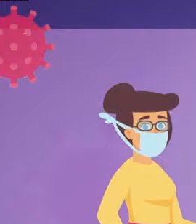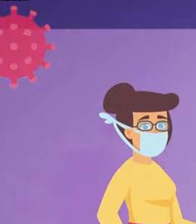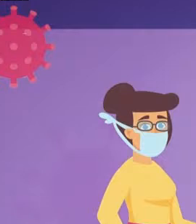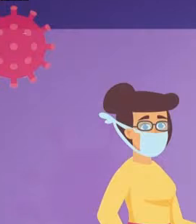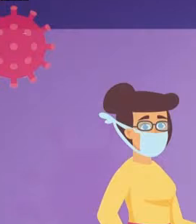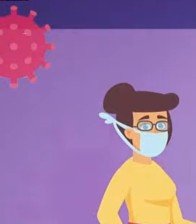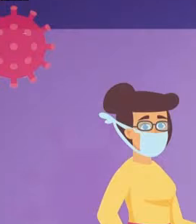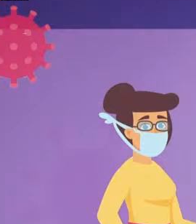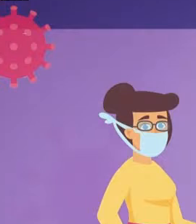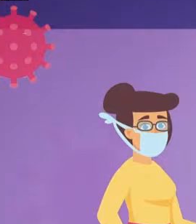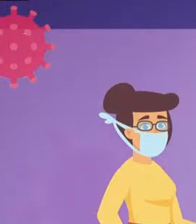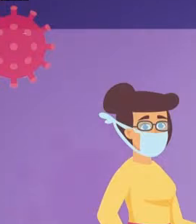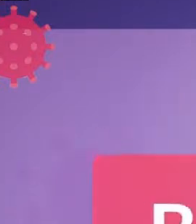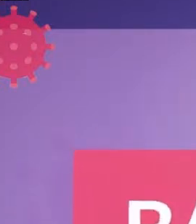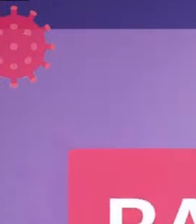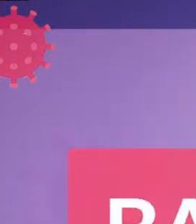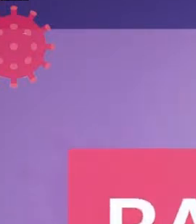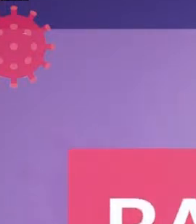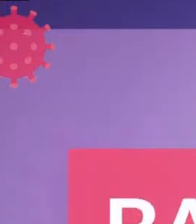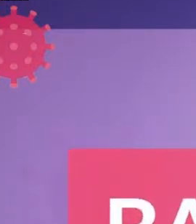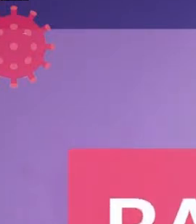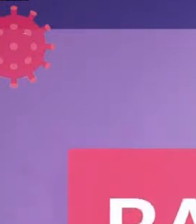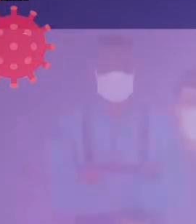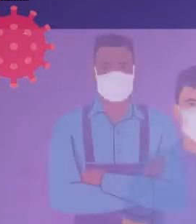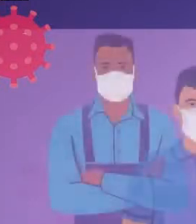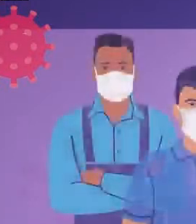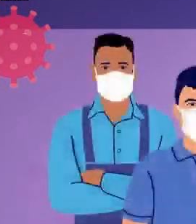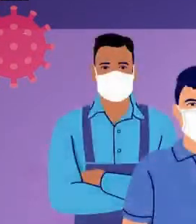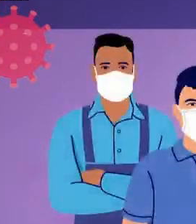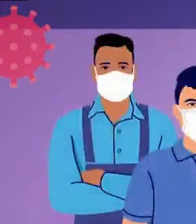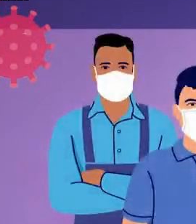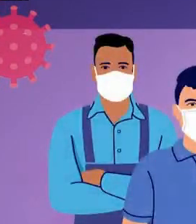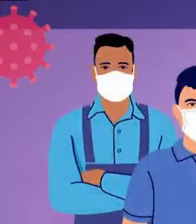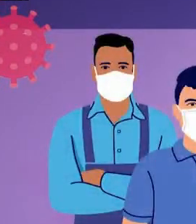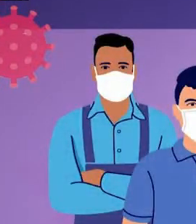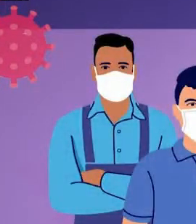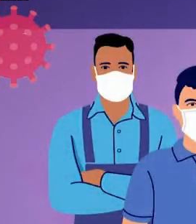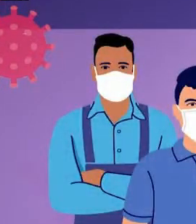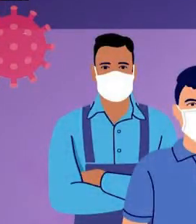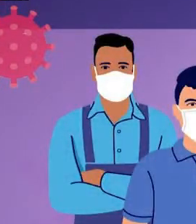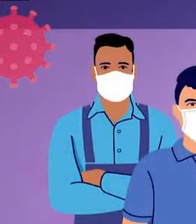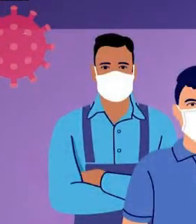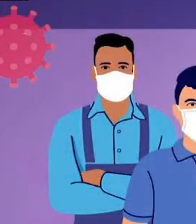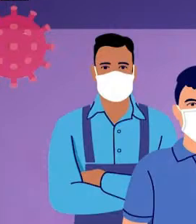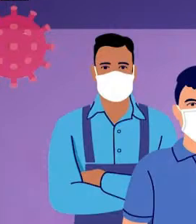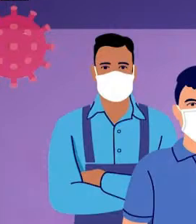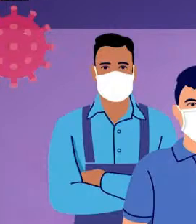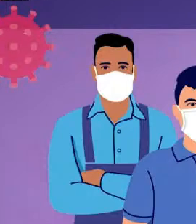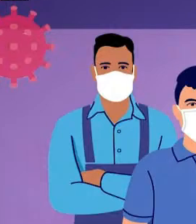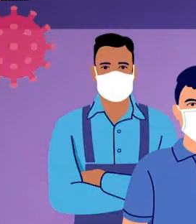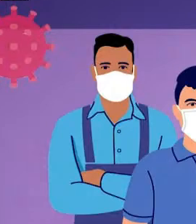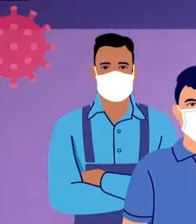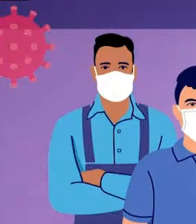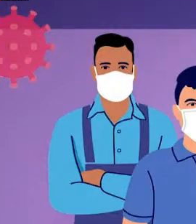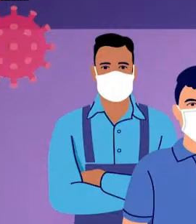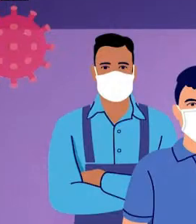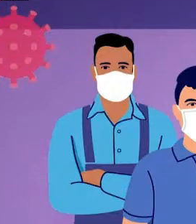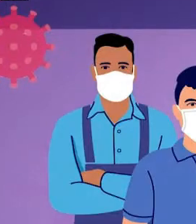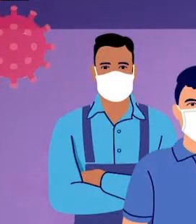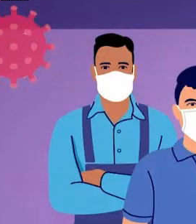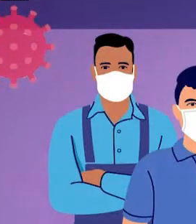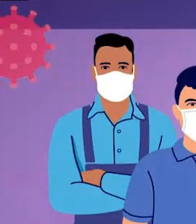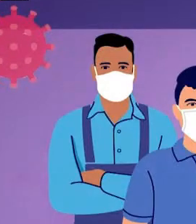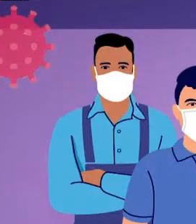least 60% alcohol. When you get home, remove your mask or face covering the correct way. Avoid touching